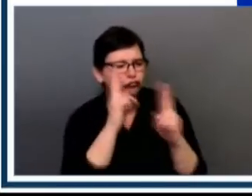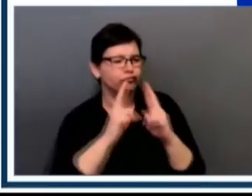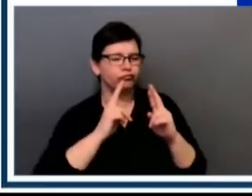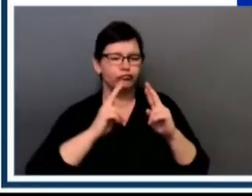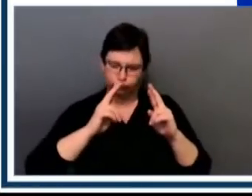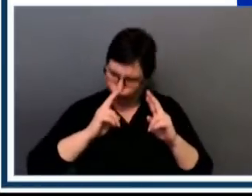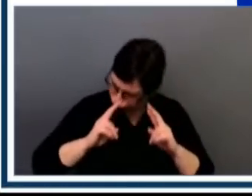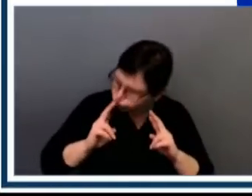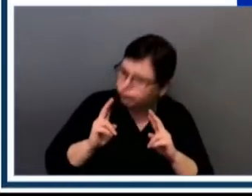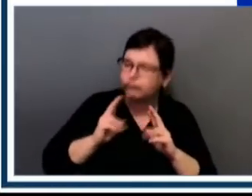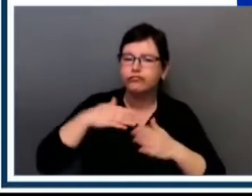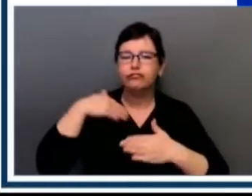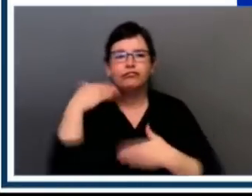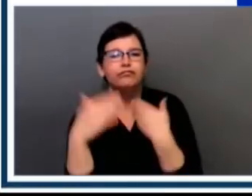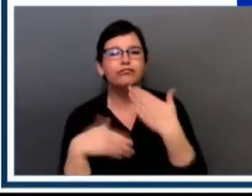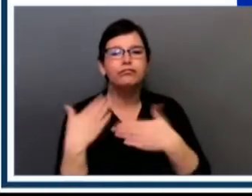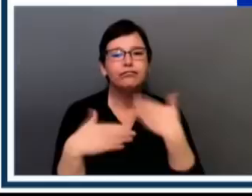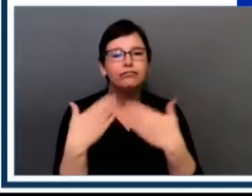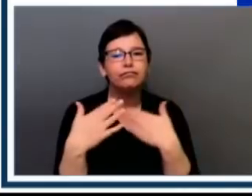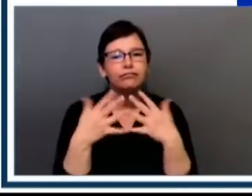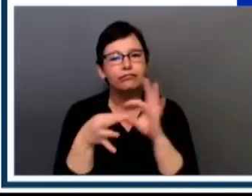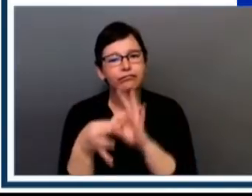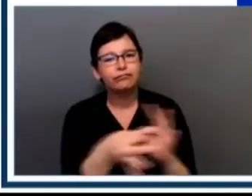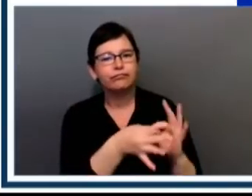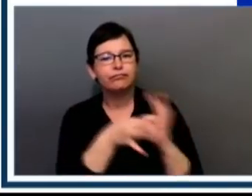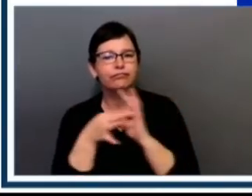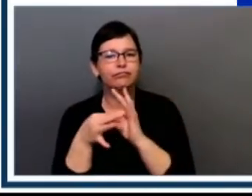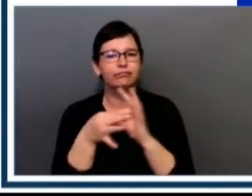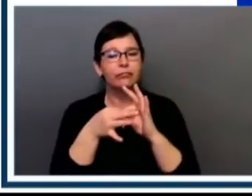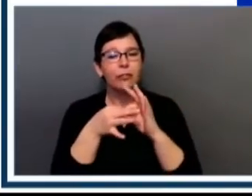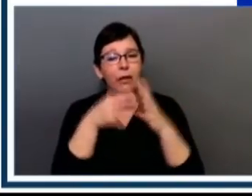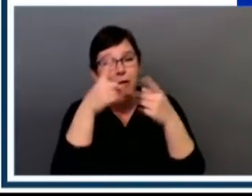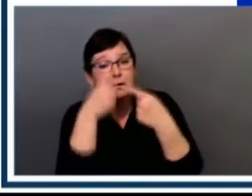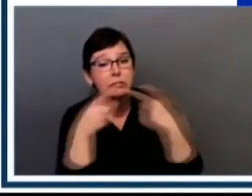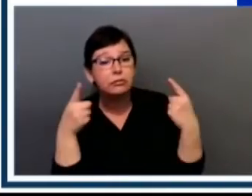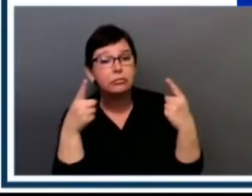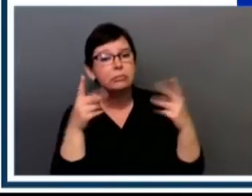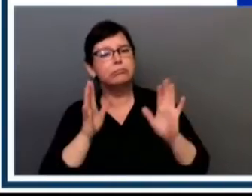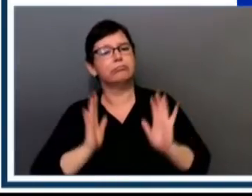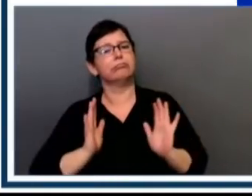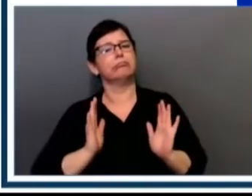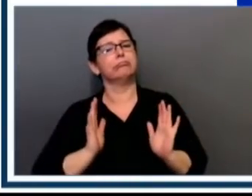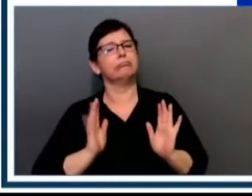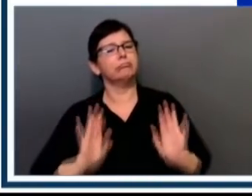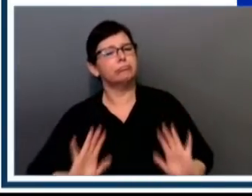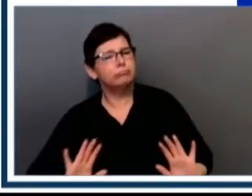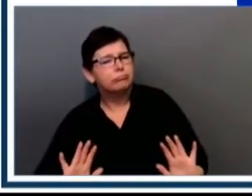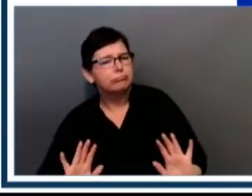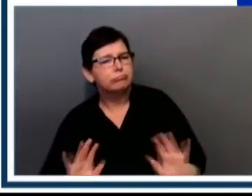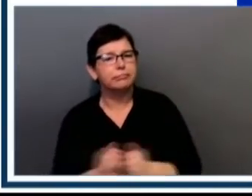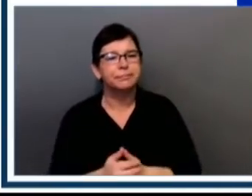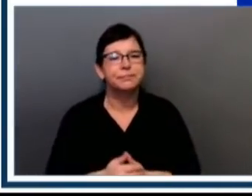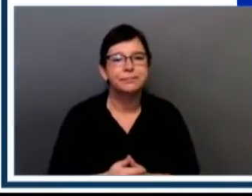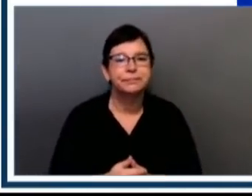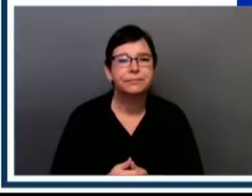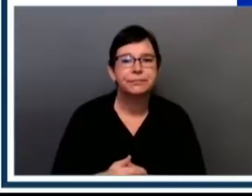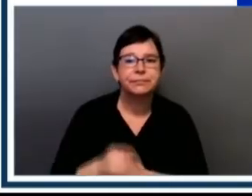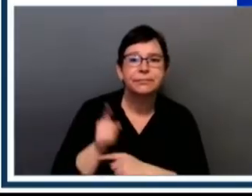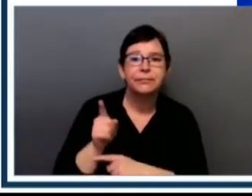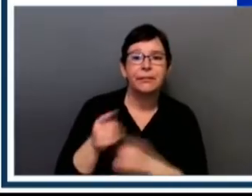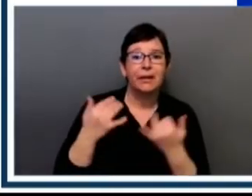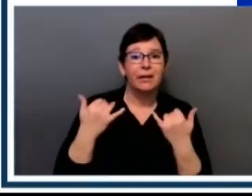at our very core, as Nova Scotians, as Blue Nosers, we care about each other. That's the